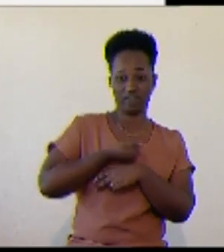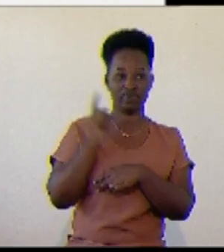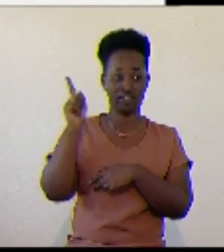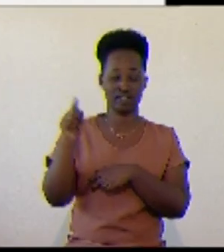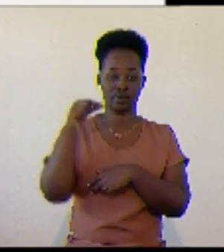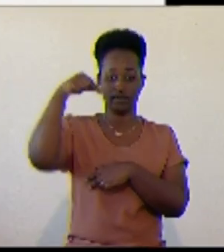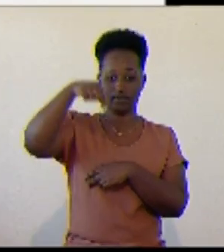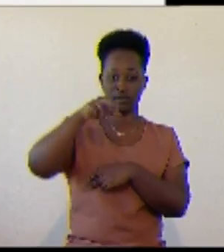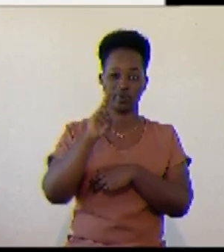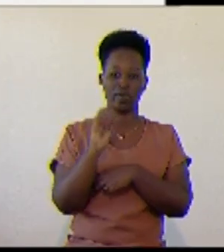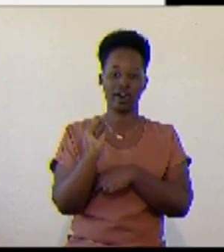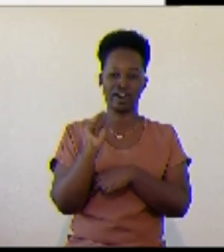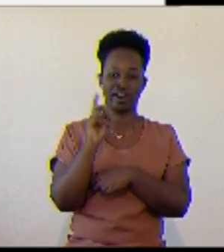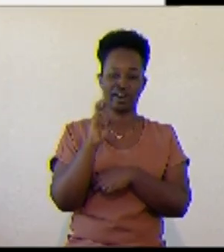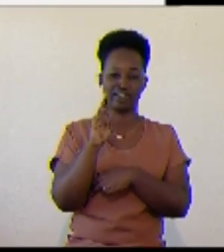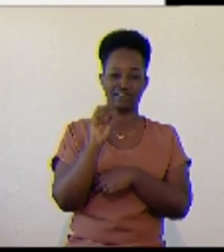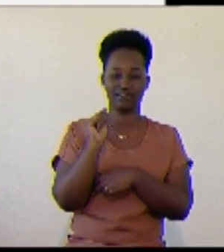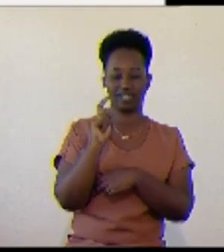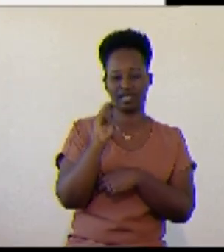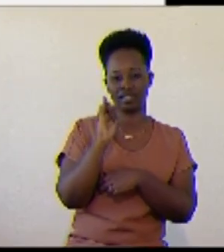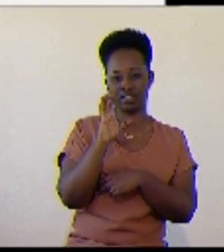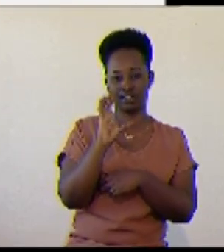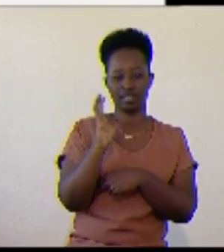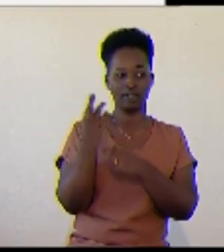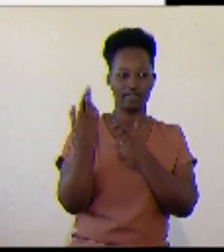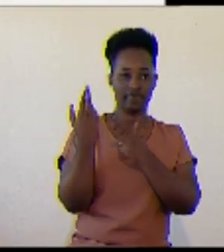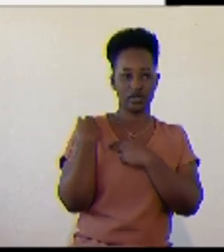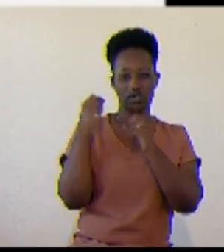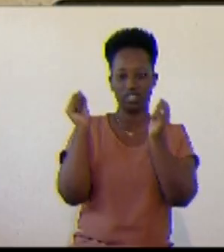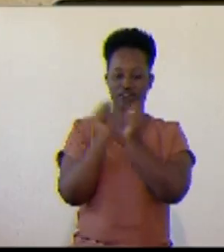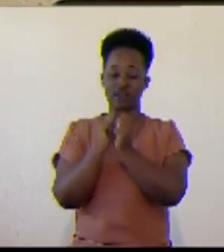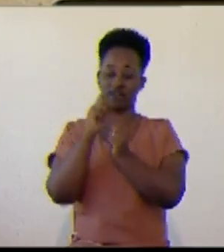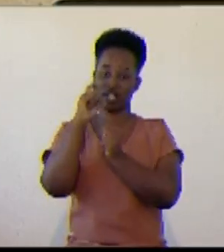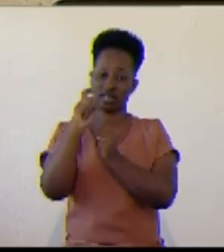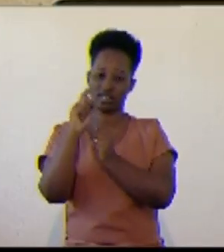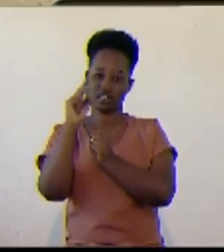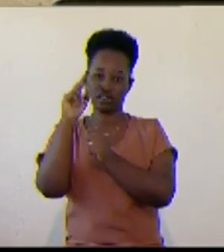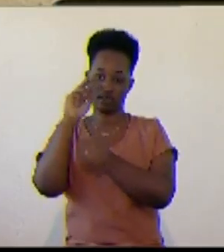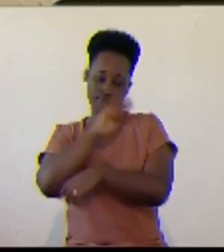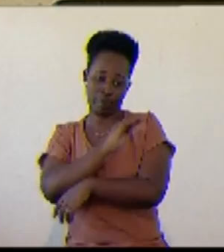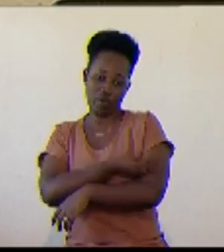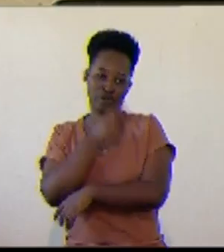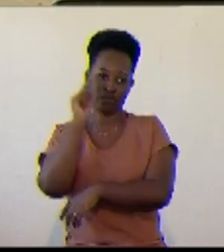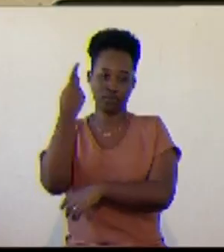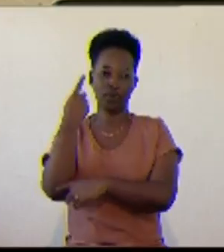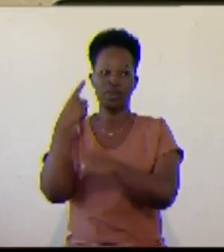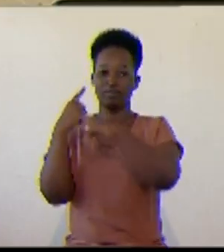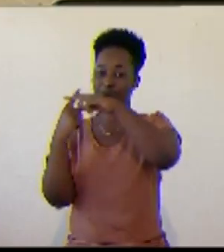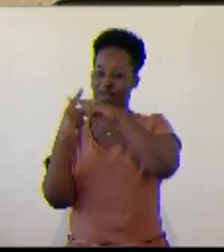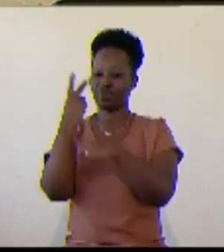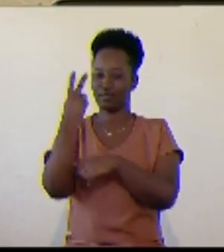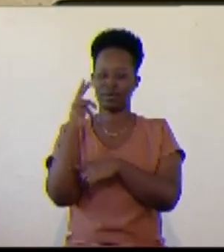is 10x squared, 10x squared plus 2x, then we have minus